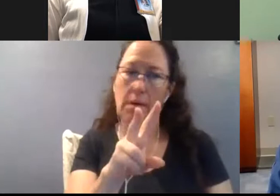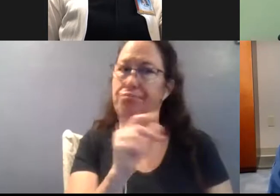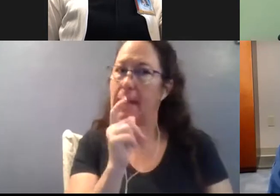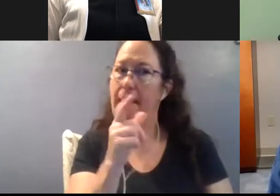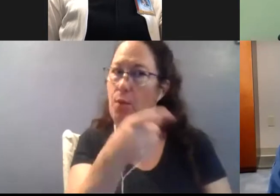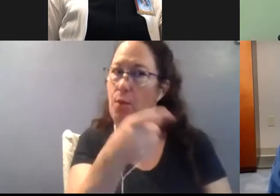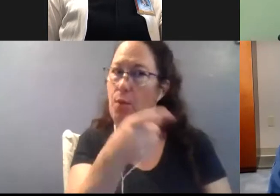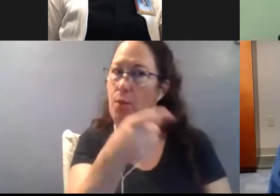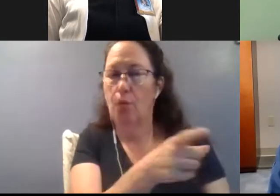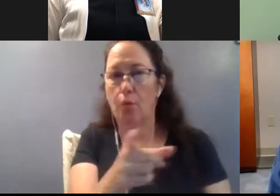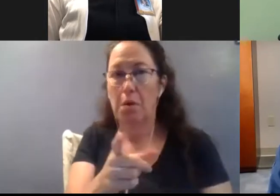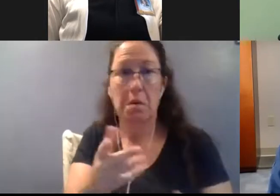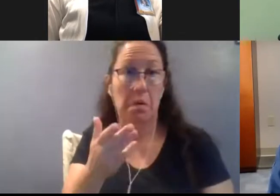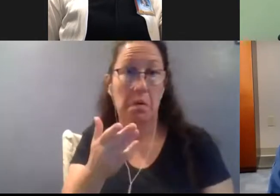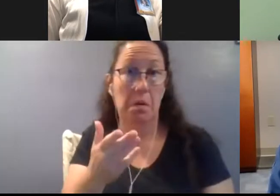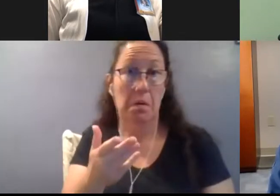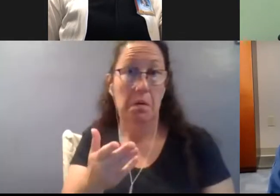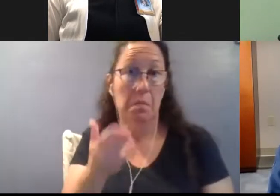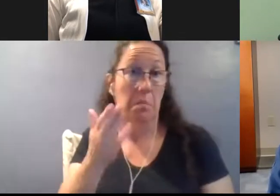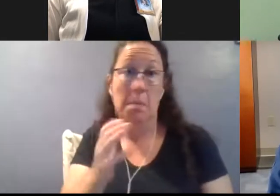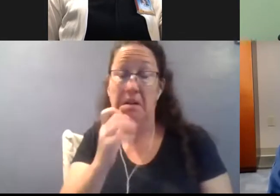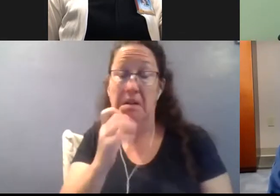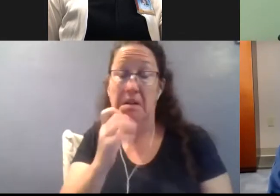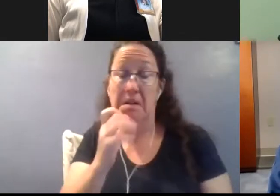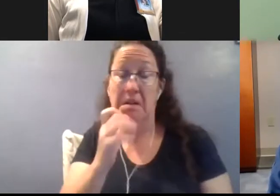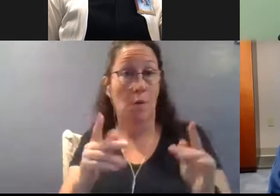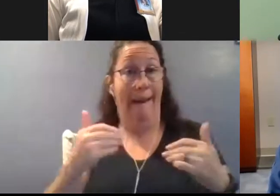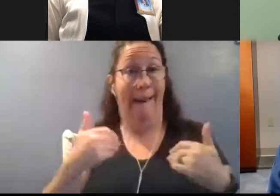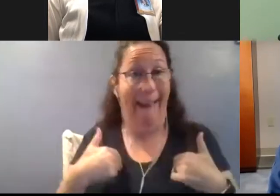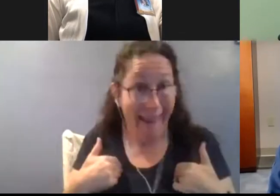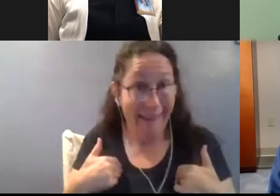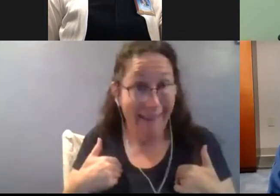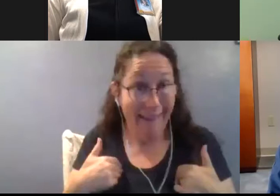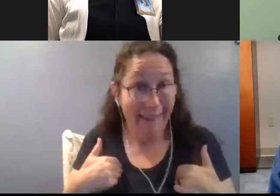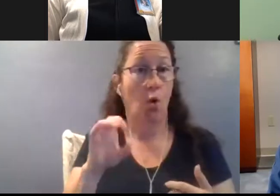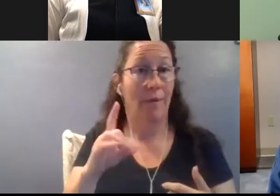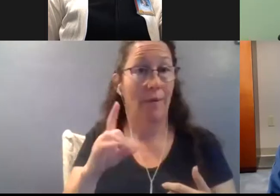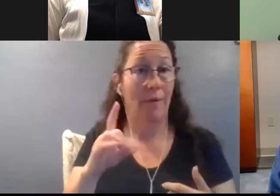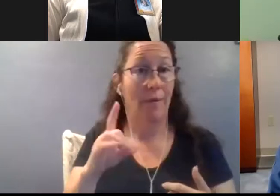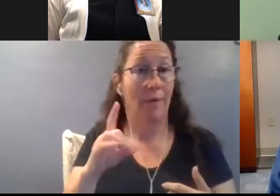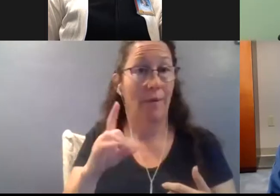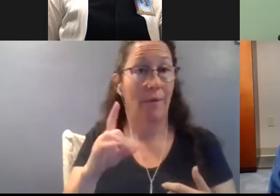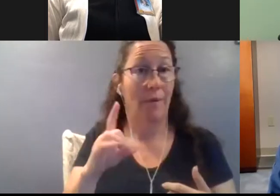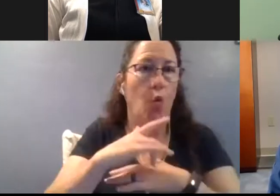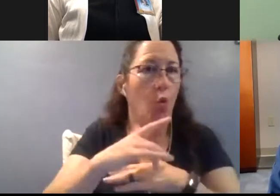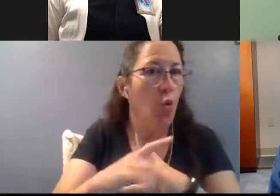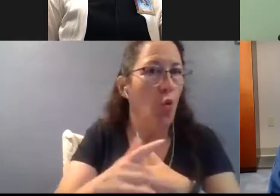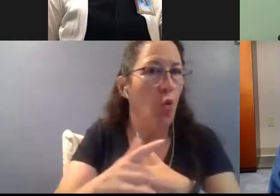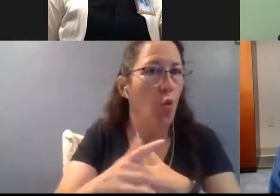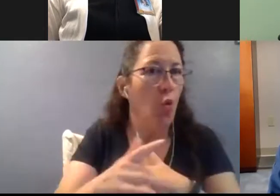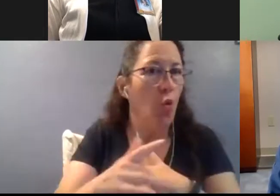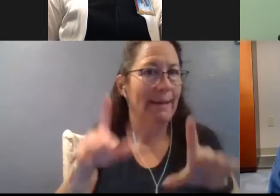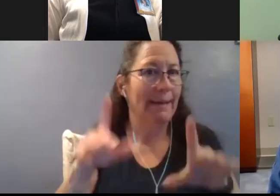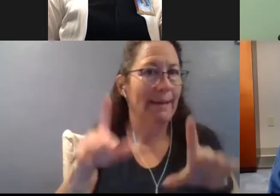and they may not necessarily indicate that the person had COVID-19. Some of the early serology tests were not